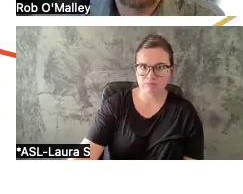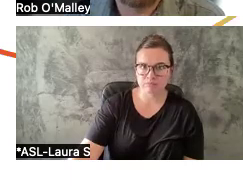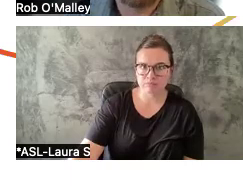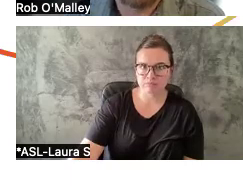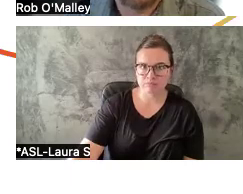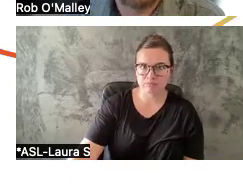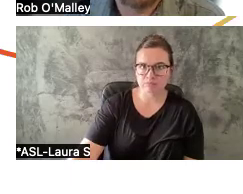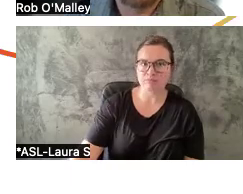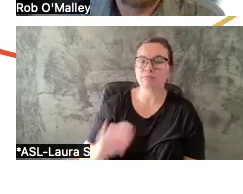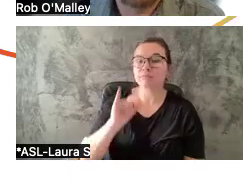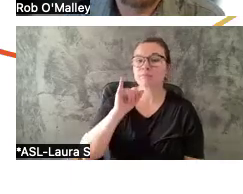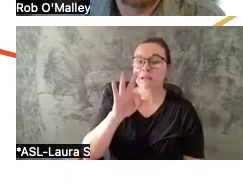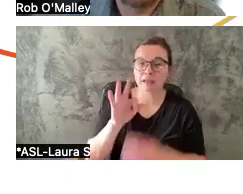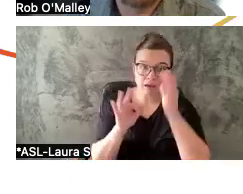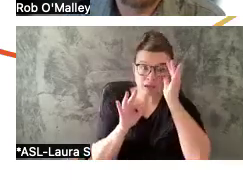um,